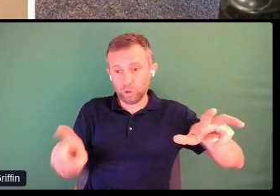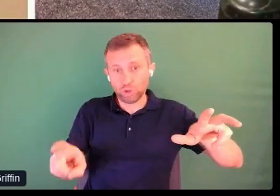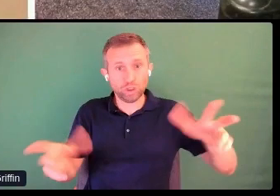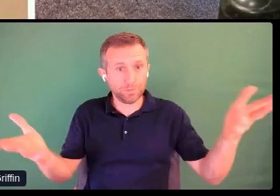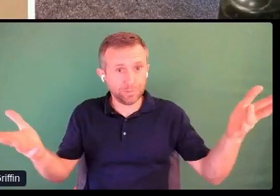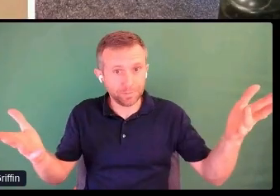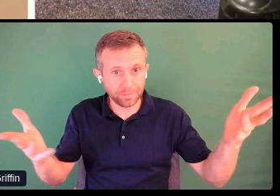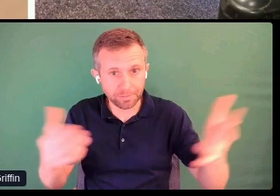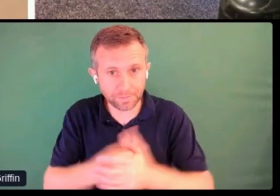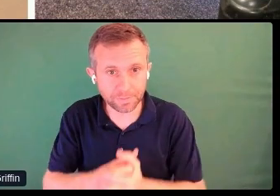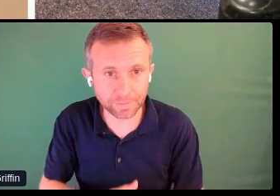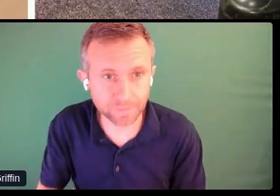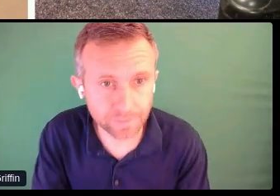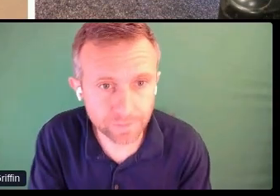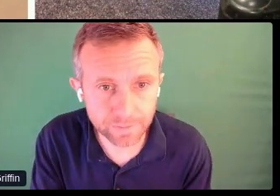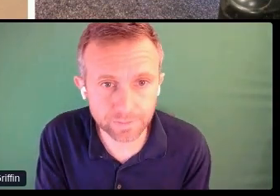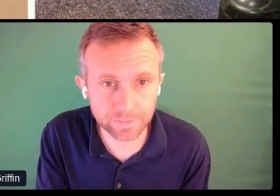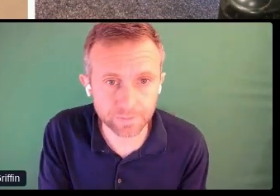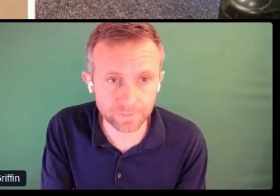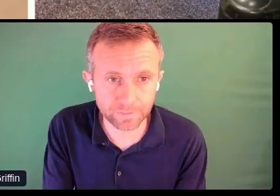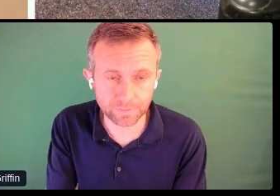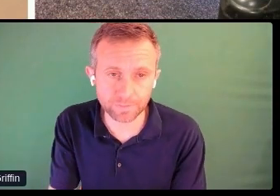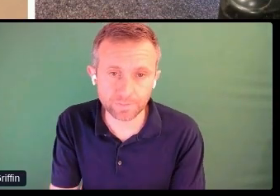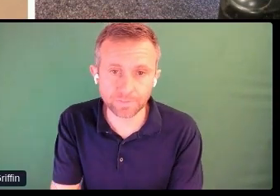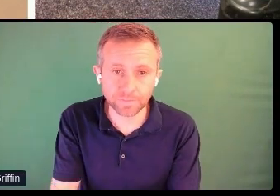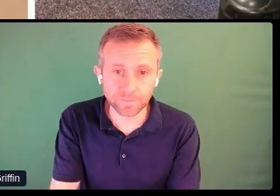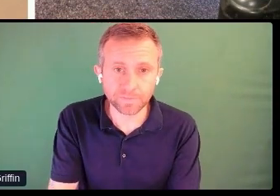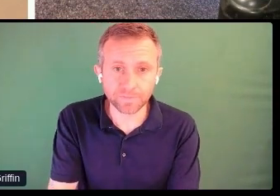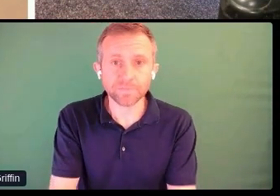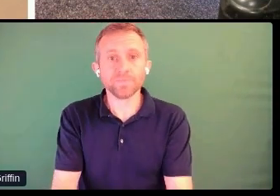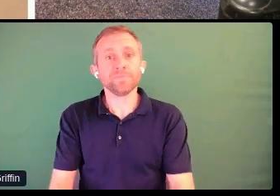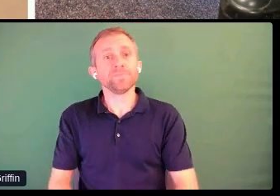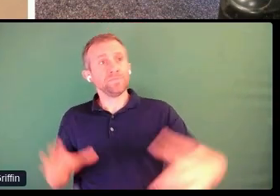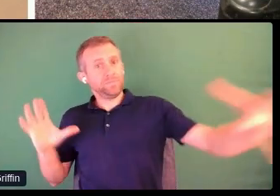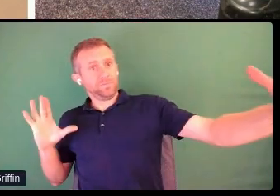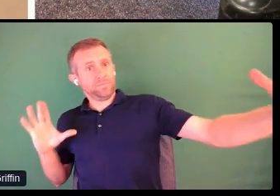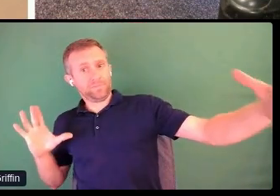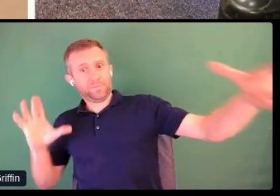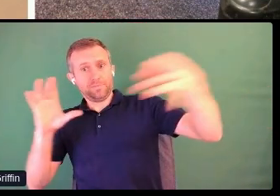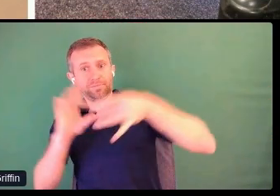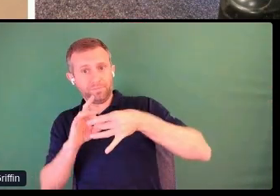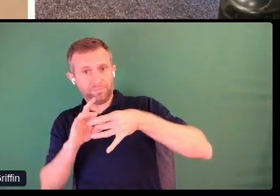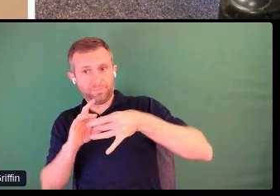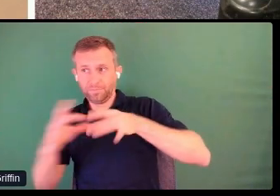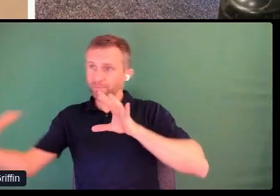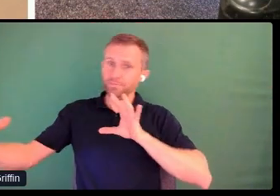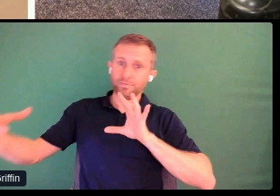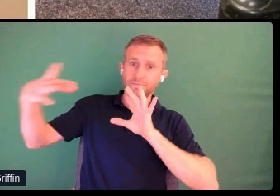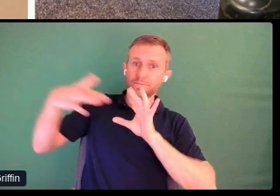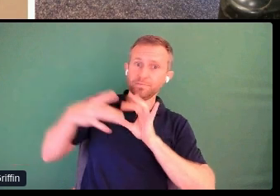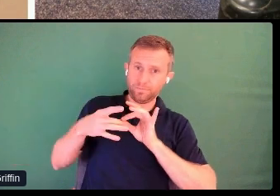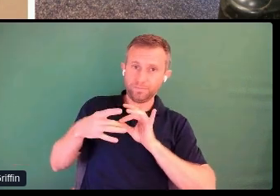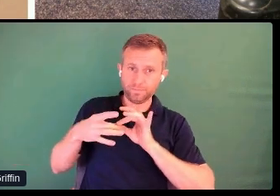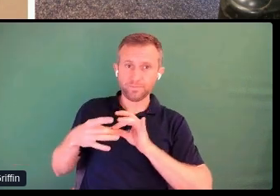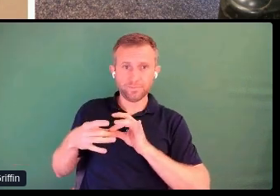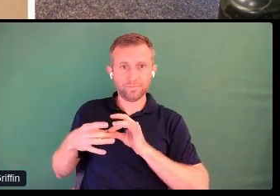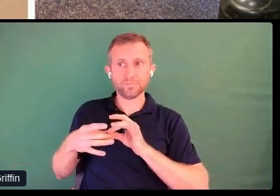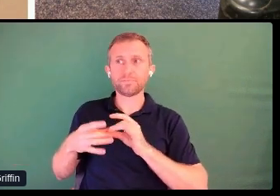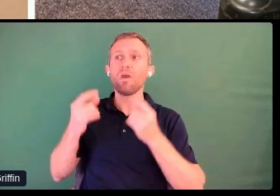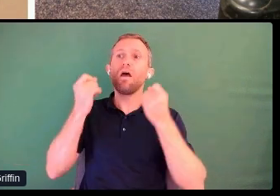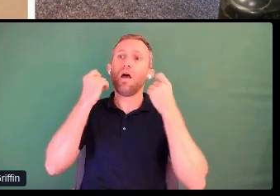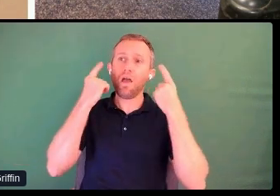And continued co-designing with users and experts in the field. We knew the accessories had to be